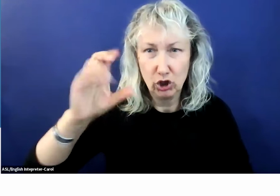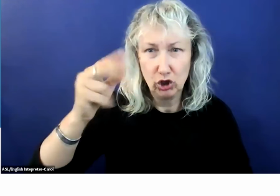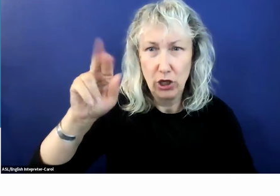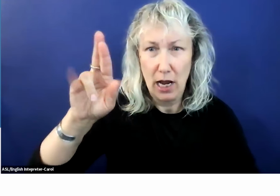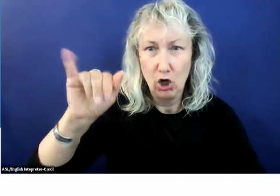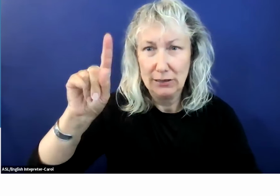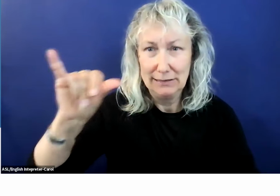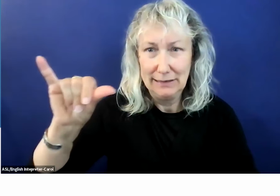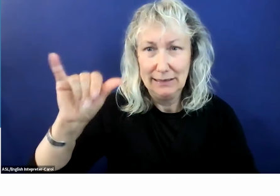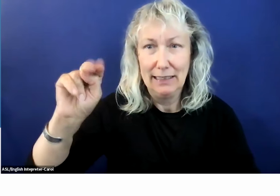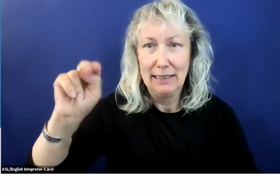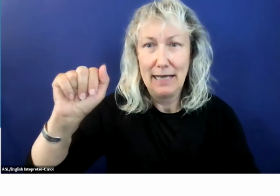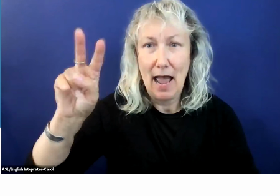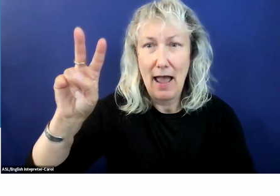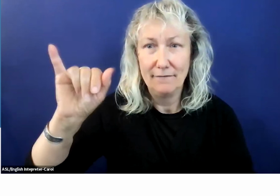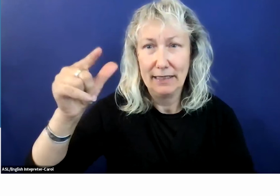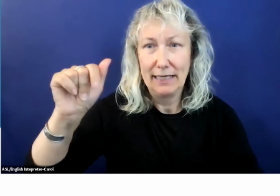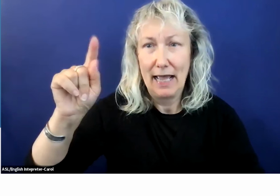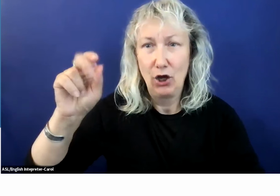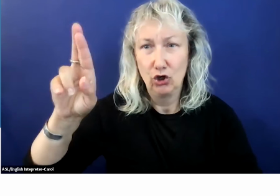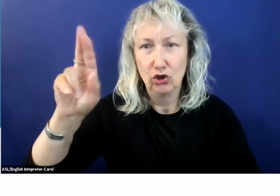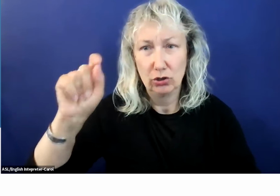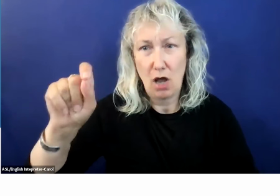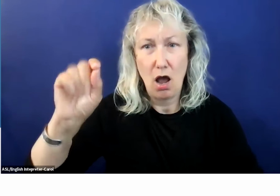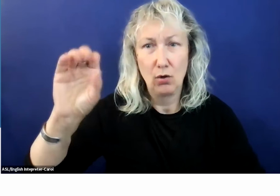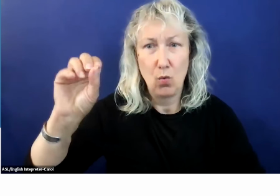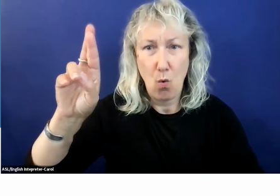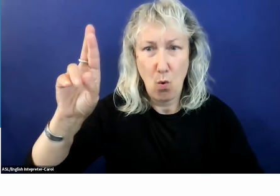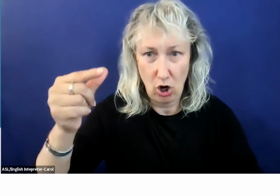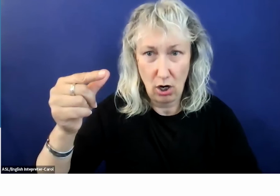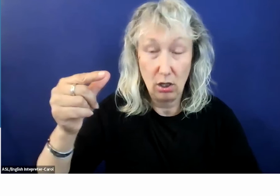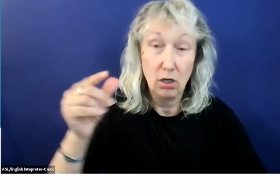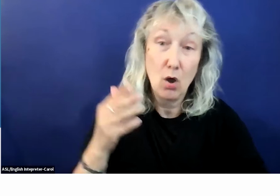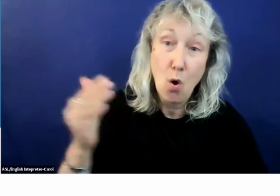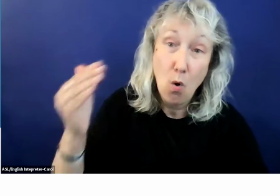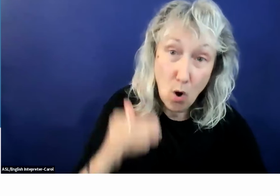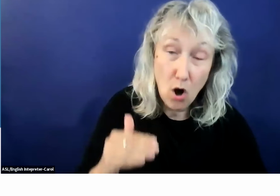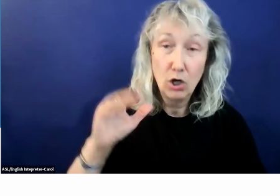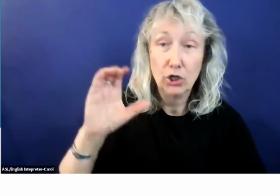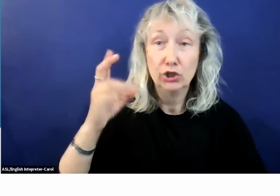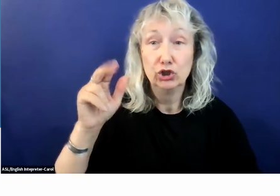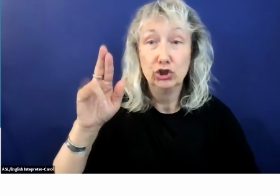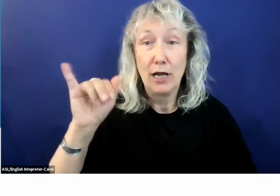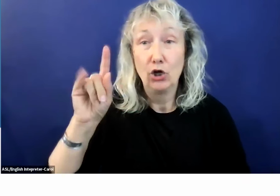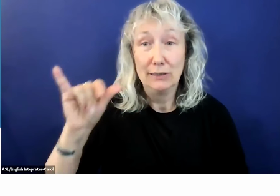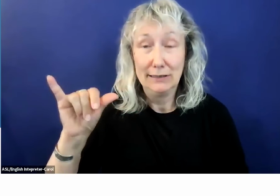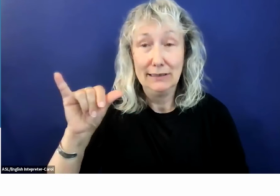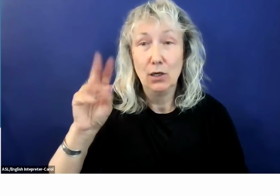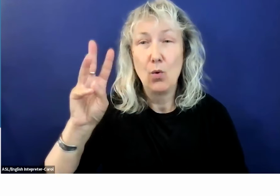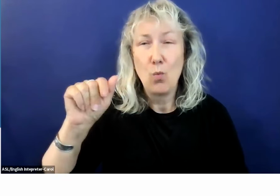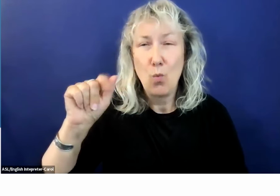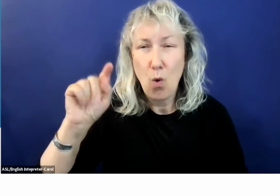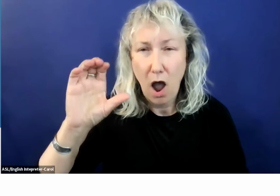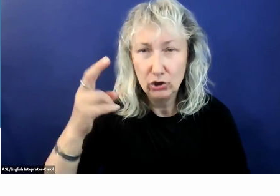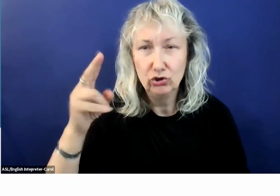charitynavigator.org or charitywatch.org to help you vet charitable organizations.